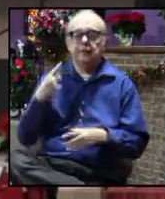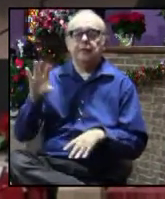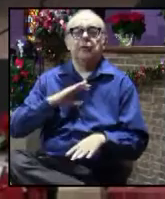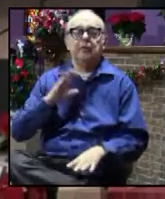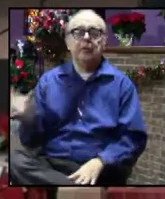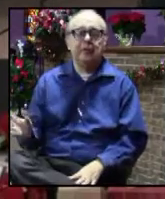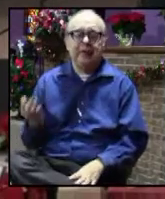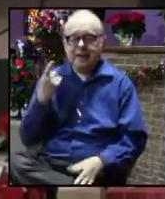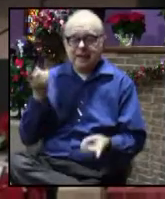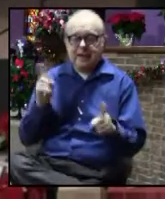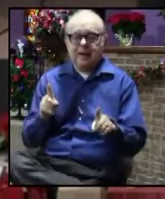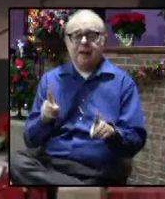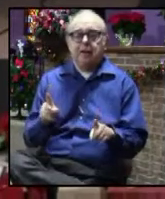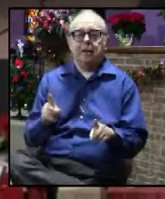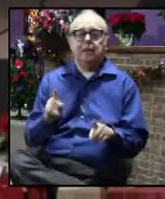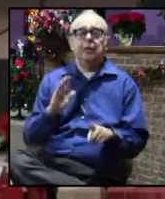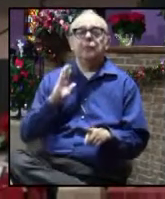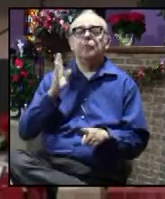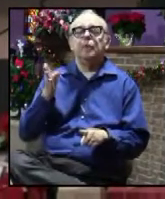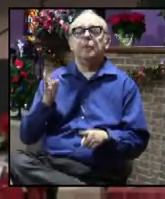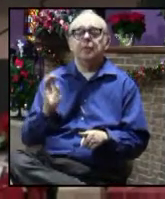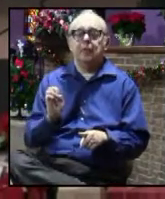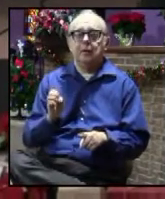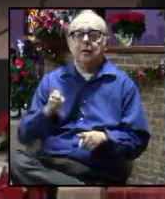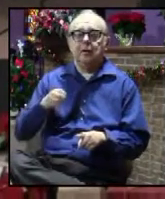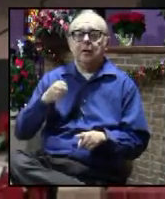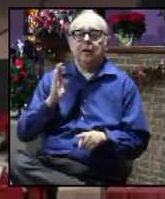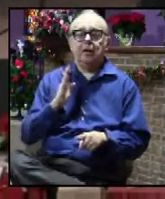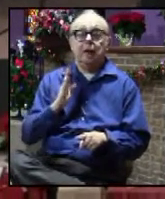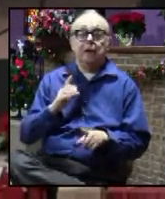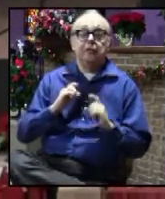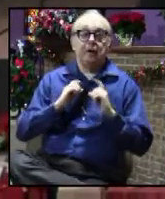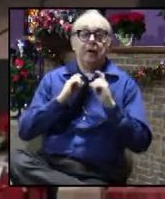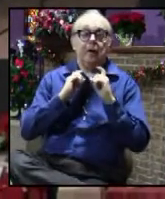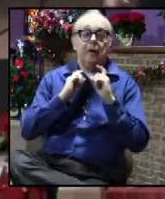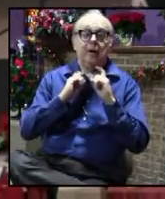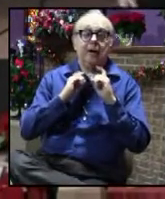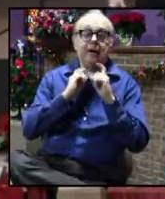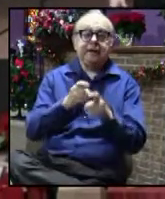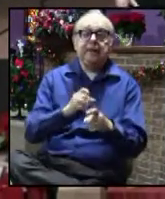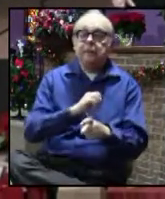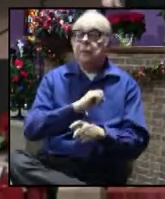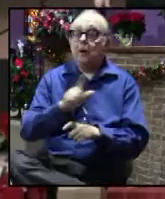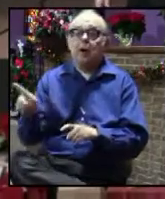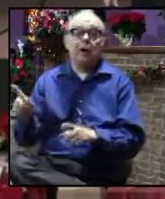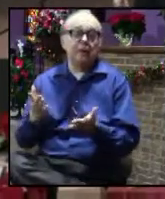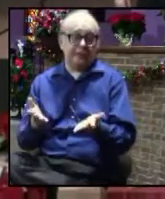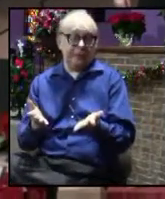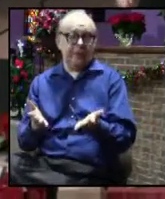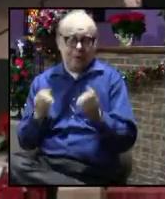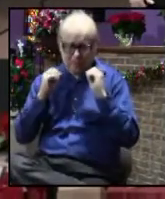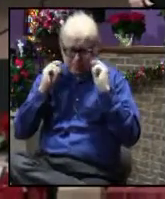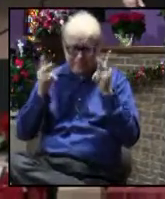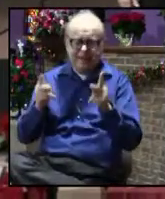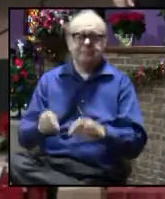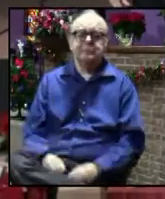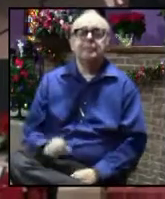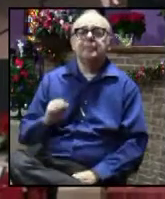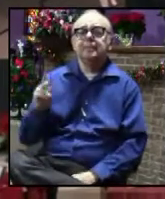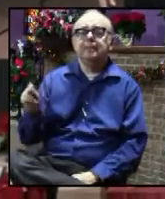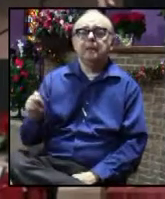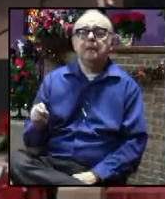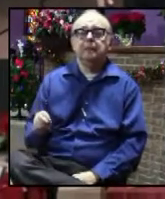And if it happens, this will be God's present to you all. Amen. Okay?